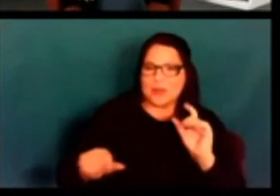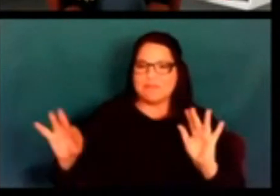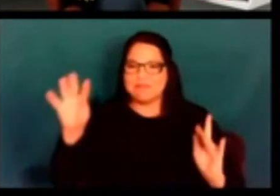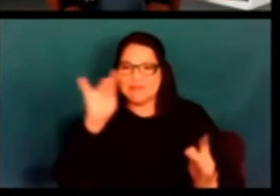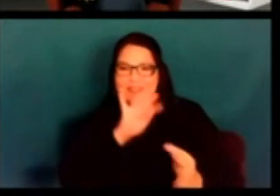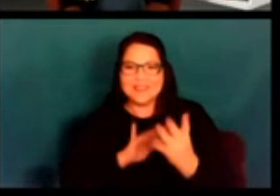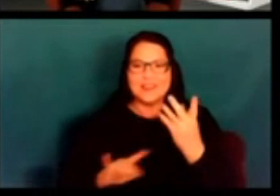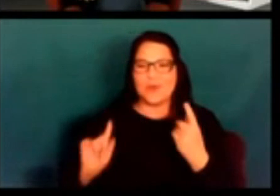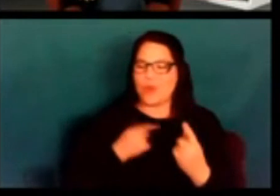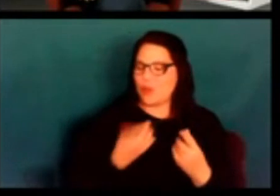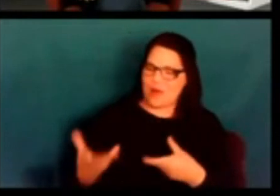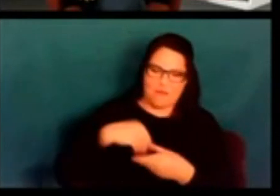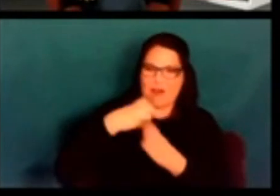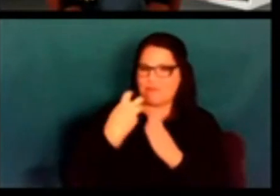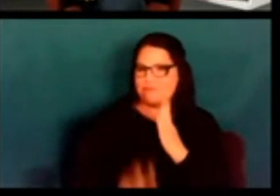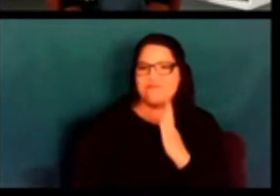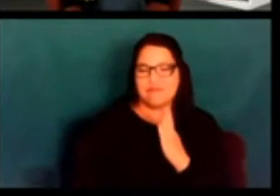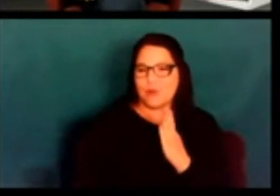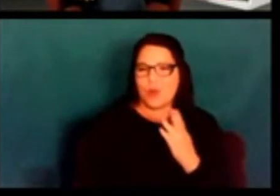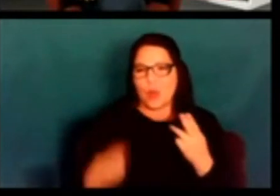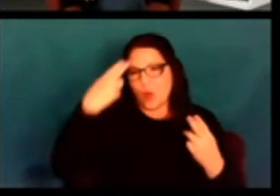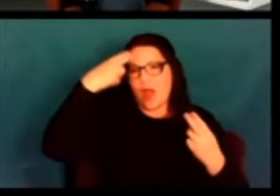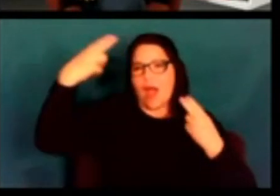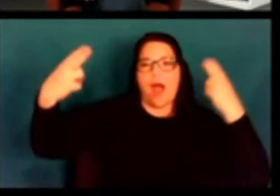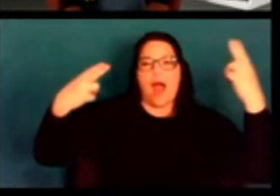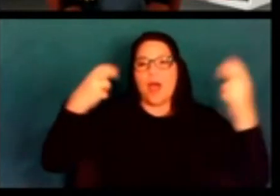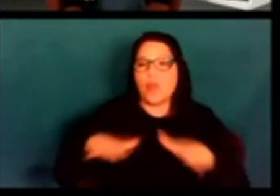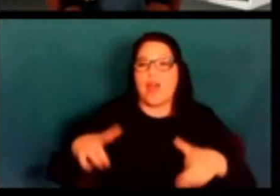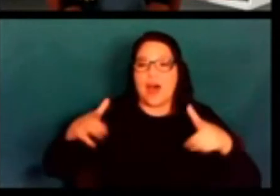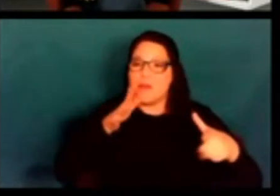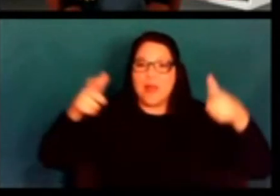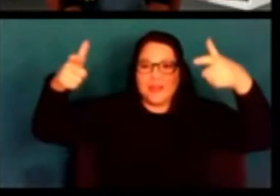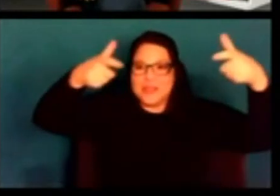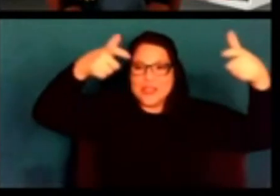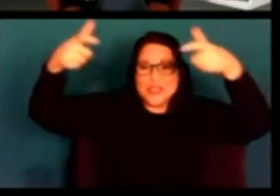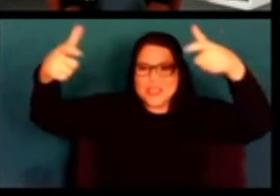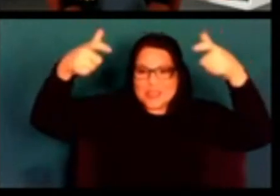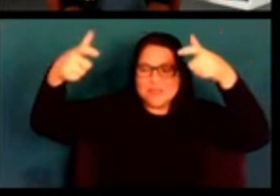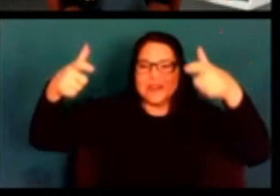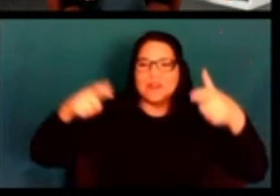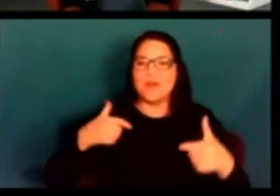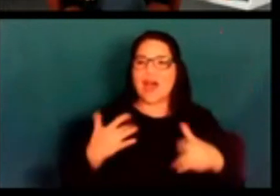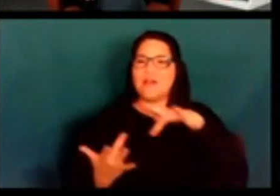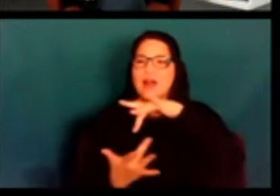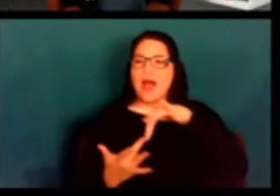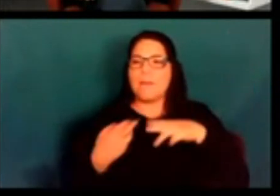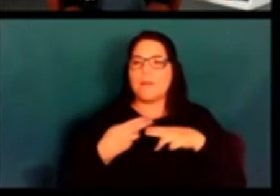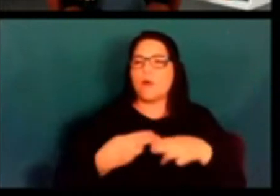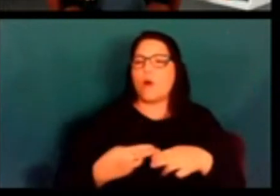We were in it. I mean, we was flying high without a mothership. Okay. And we did an album called